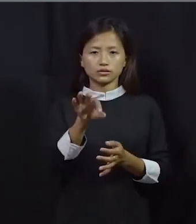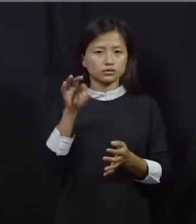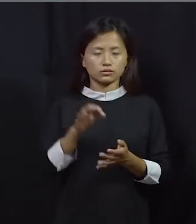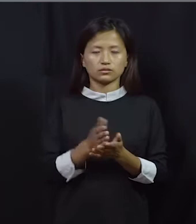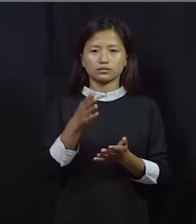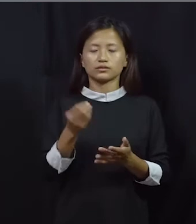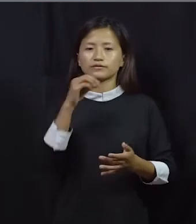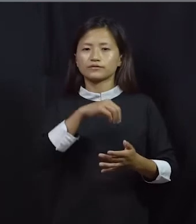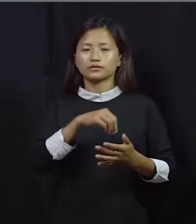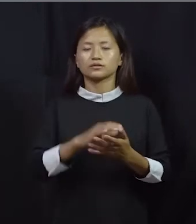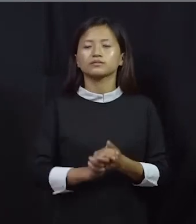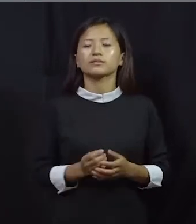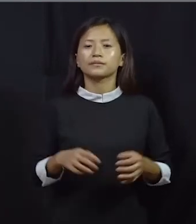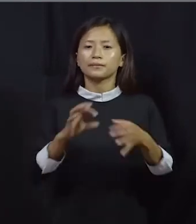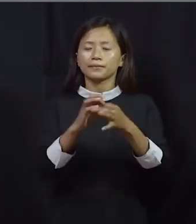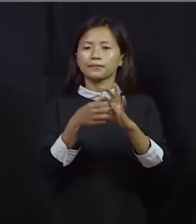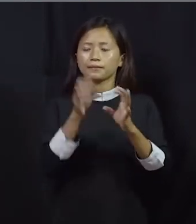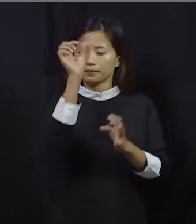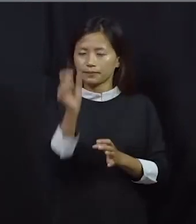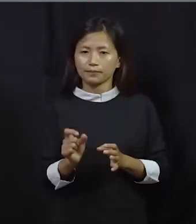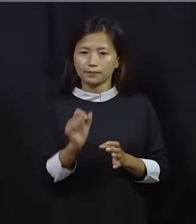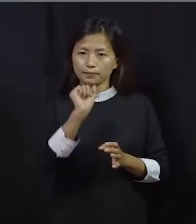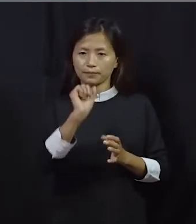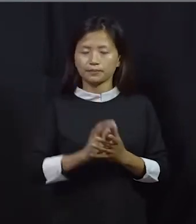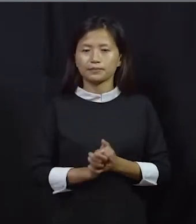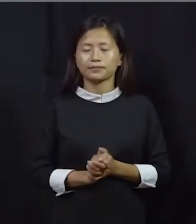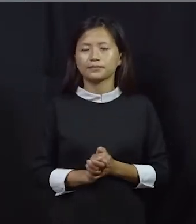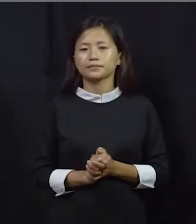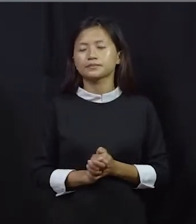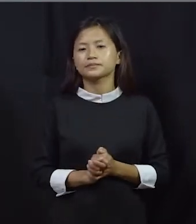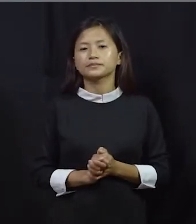been invested by the partners. Next is we have